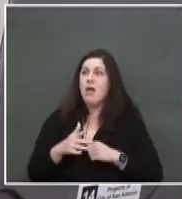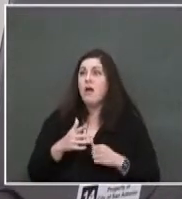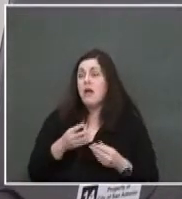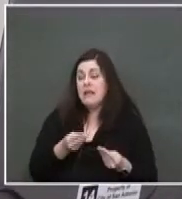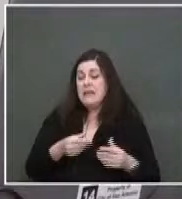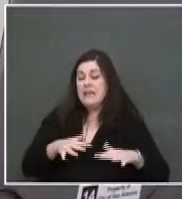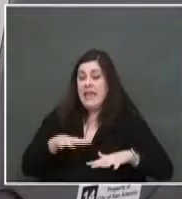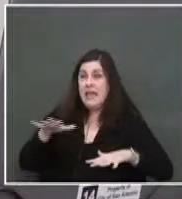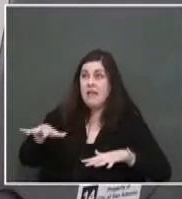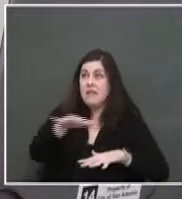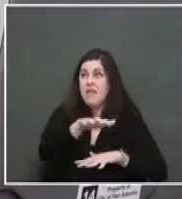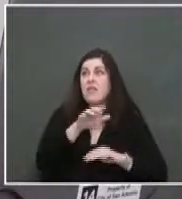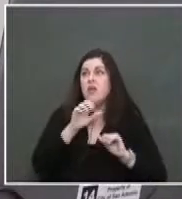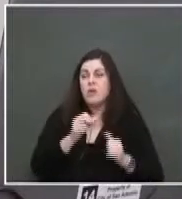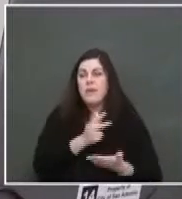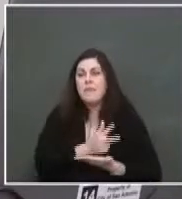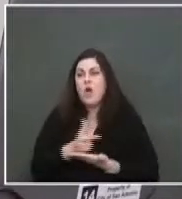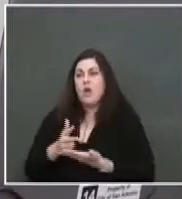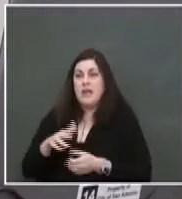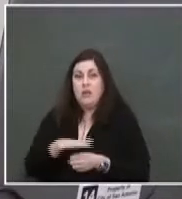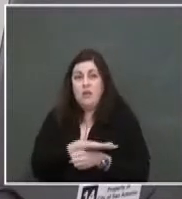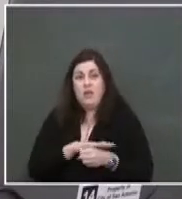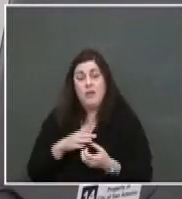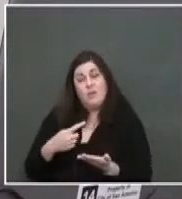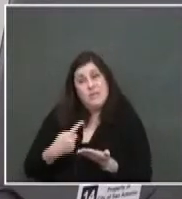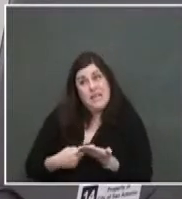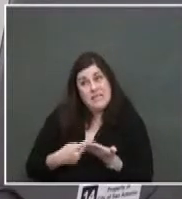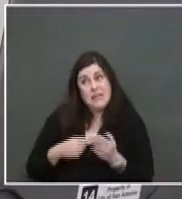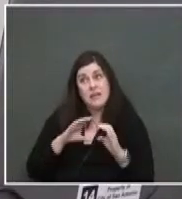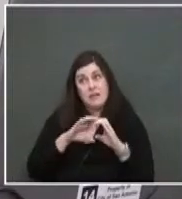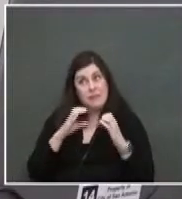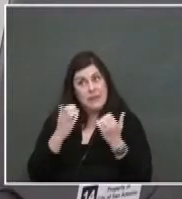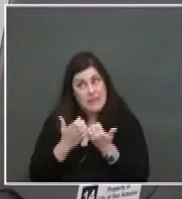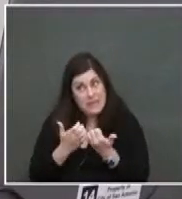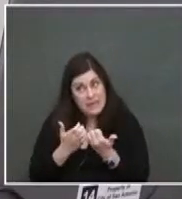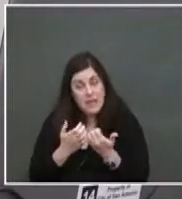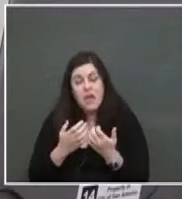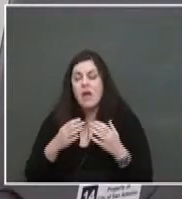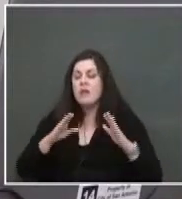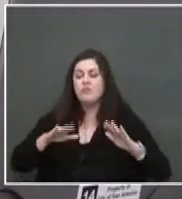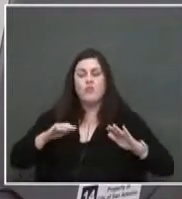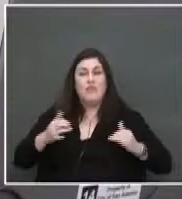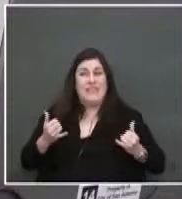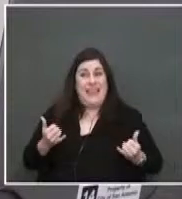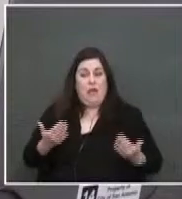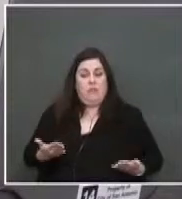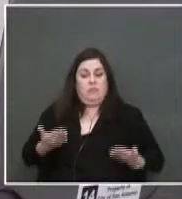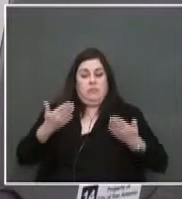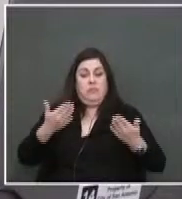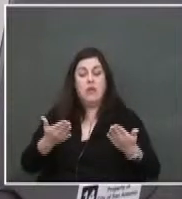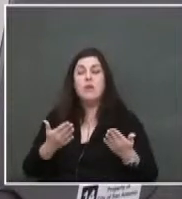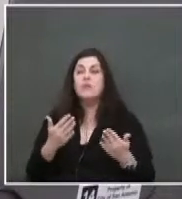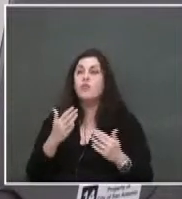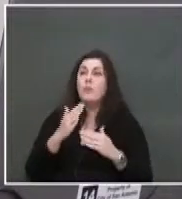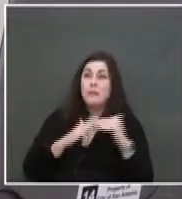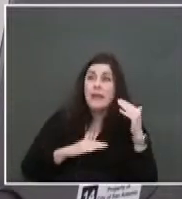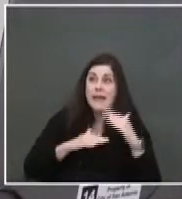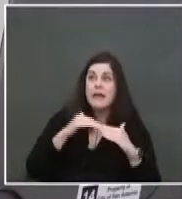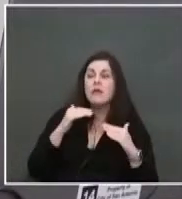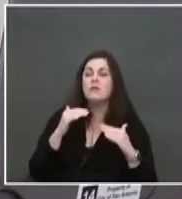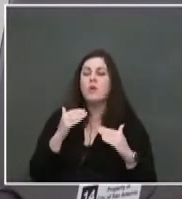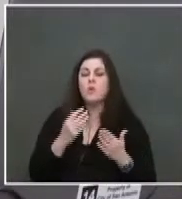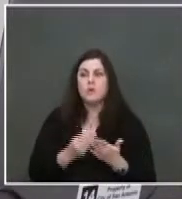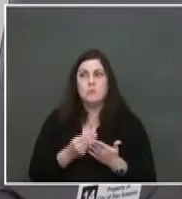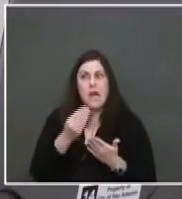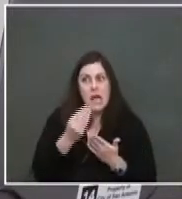parking facility. That is for discussion of the committee. We're not making a recommendation for the city to build a facility or to go into